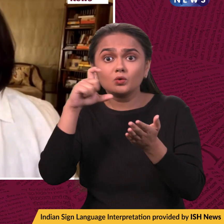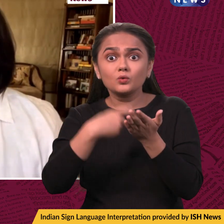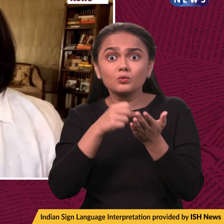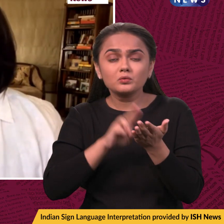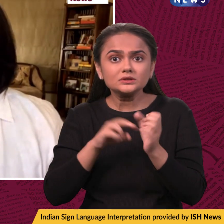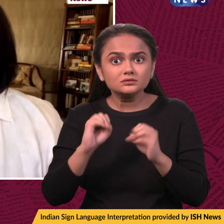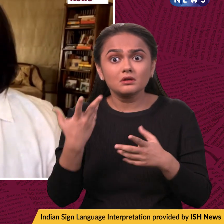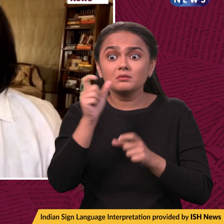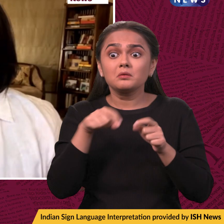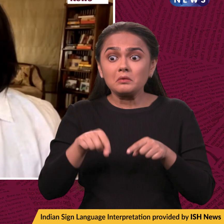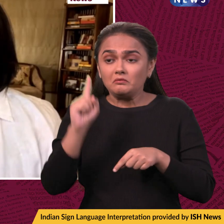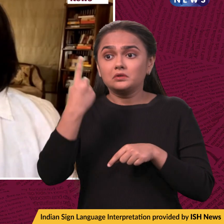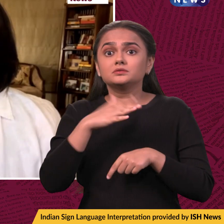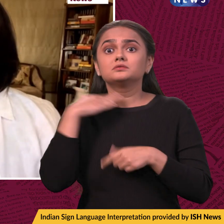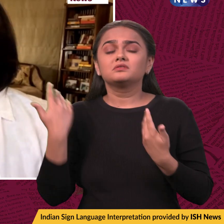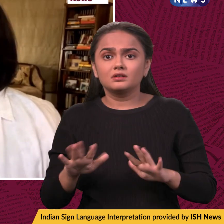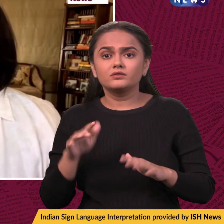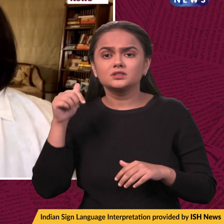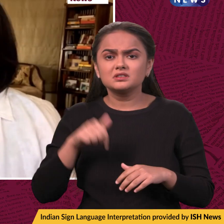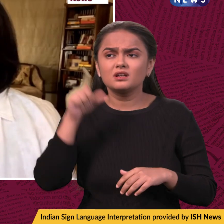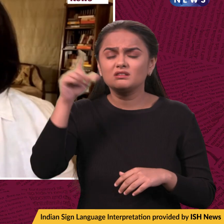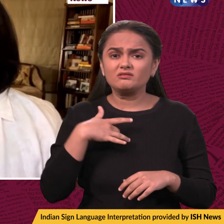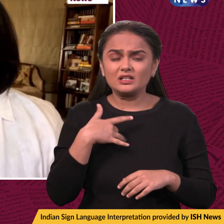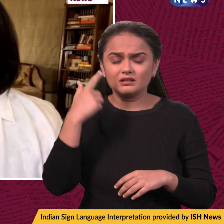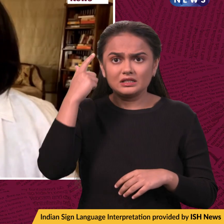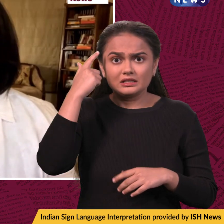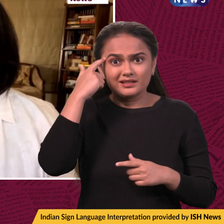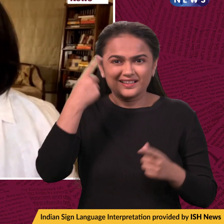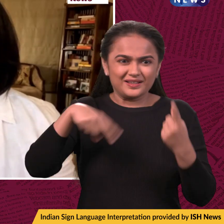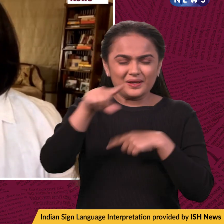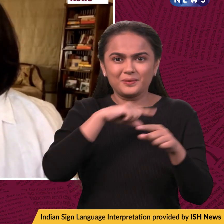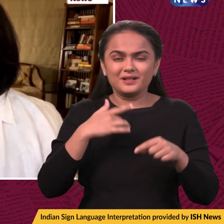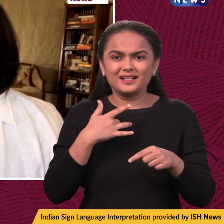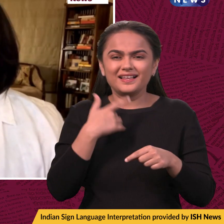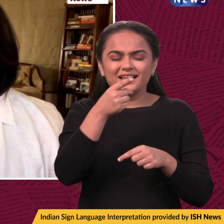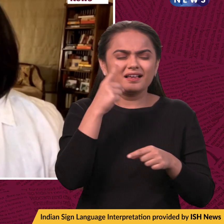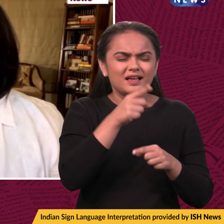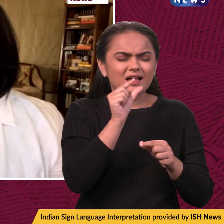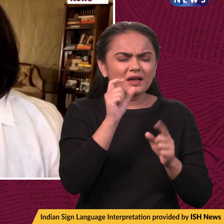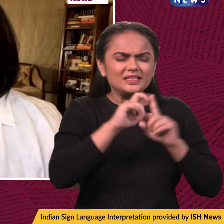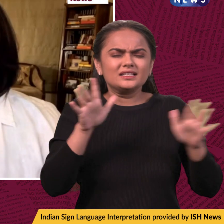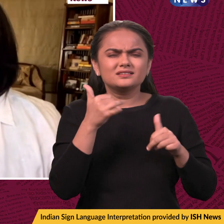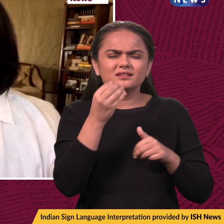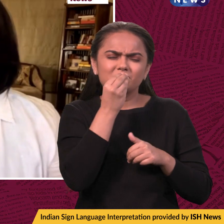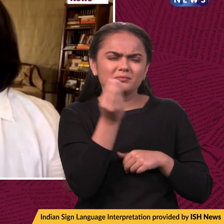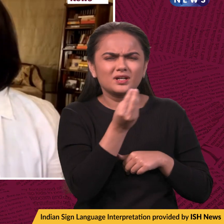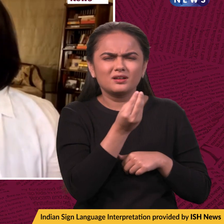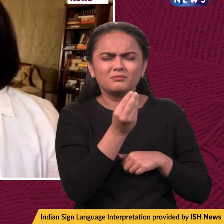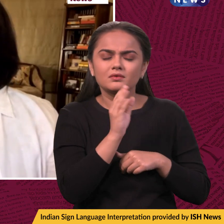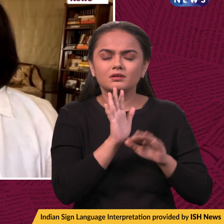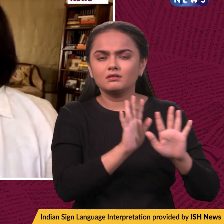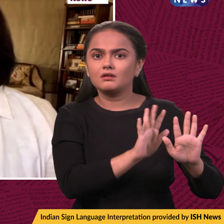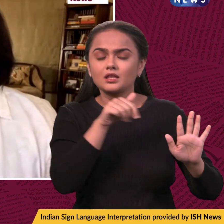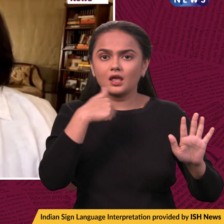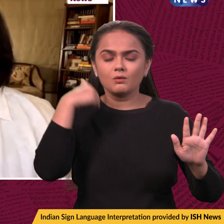to have died of Omicron. He said, and I quote, "I think the idea that this is somewhat a milder version of the virus,